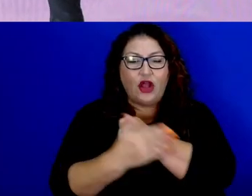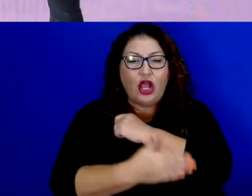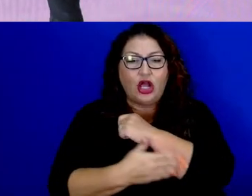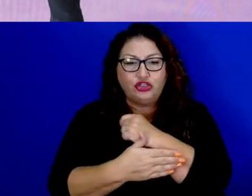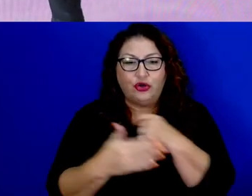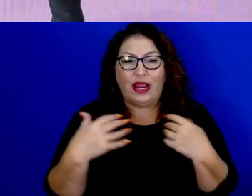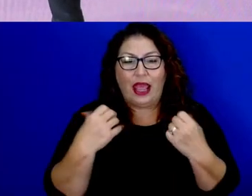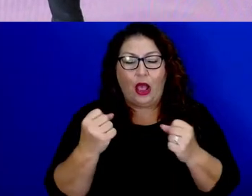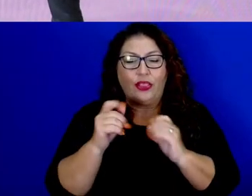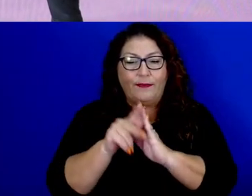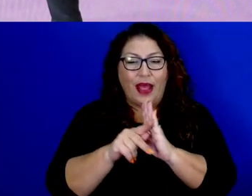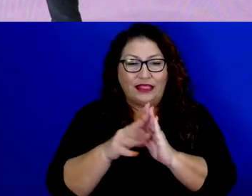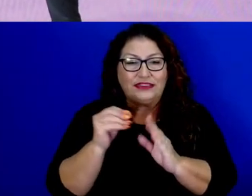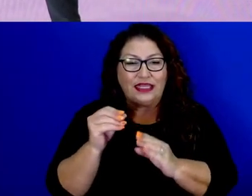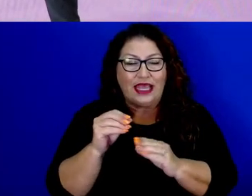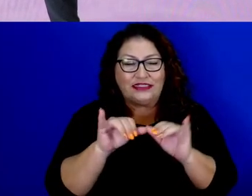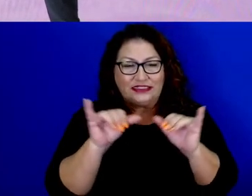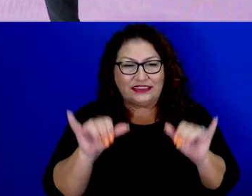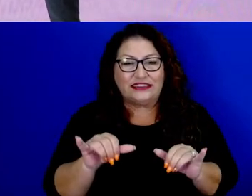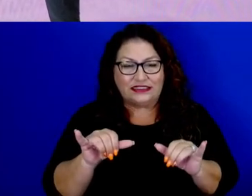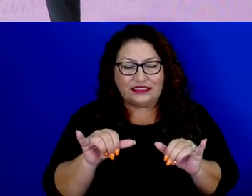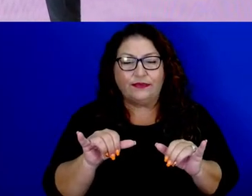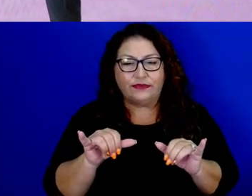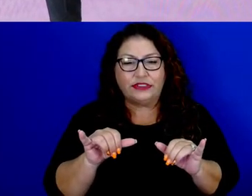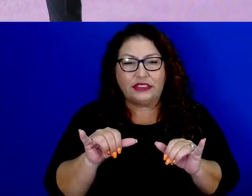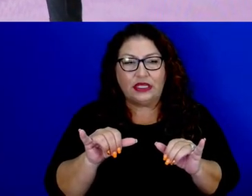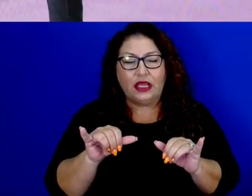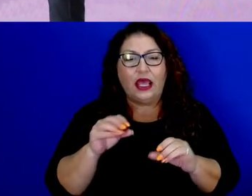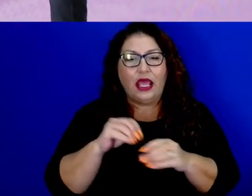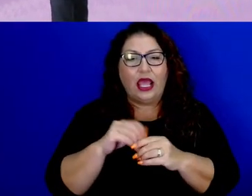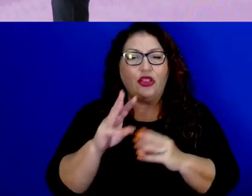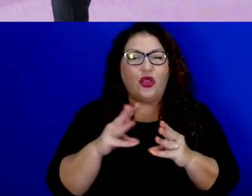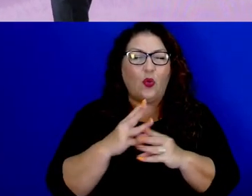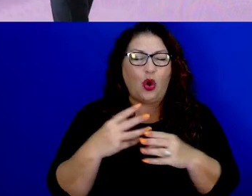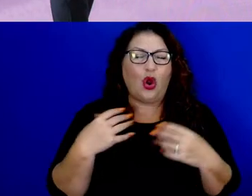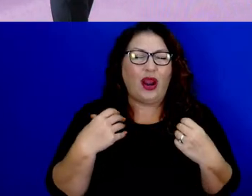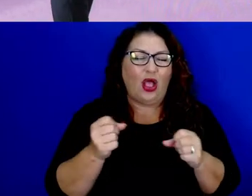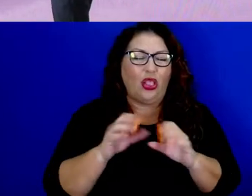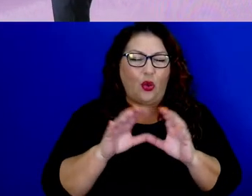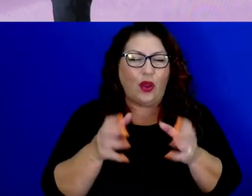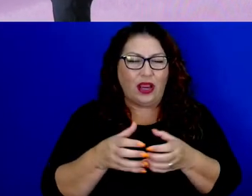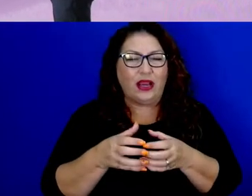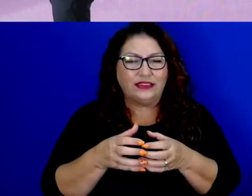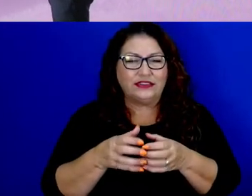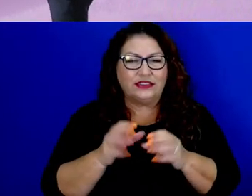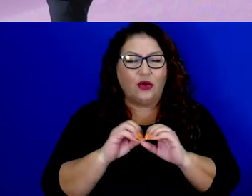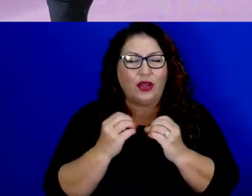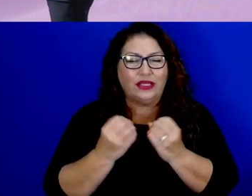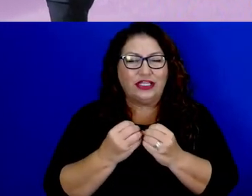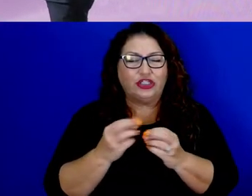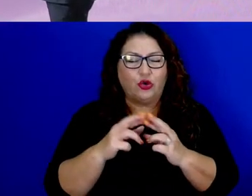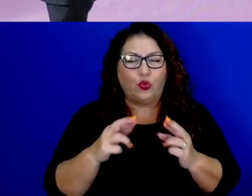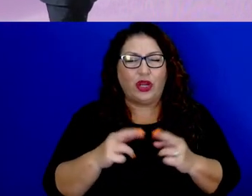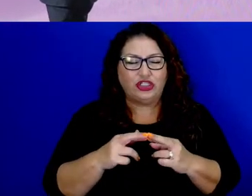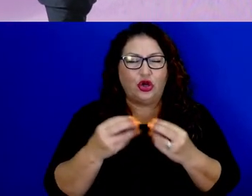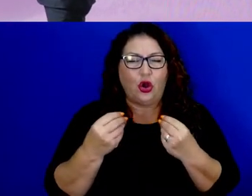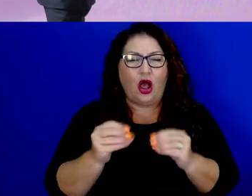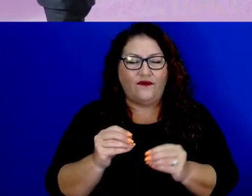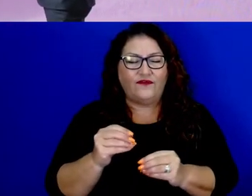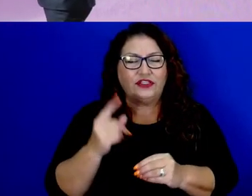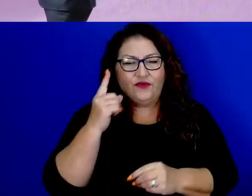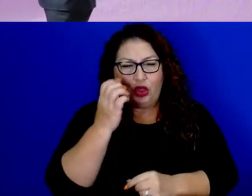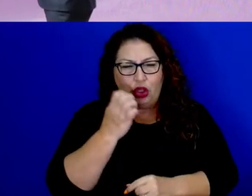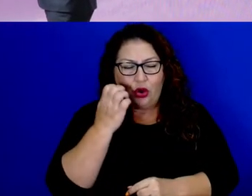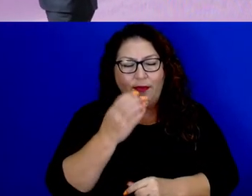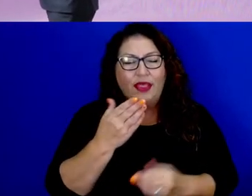Systems in the World Health Organization's Regional Office for Europe. Thank you so much, all of you, for